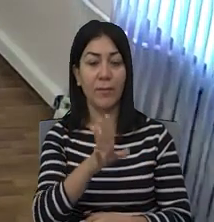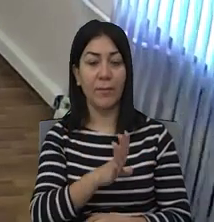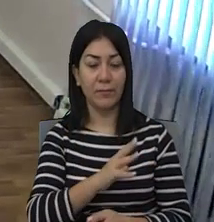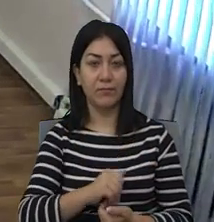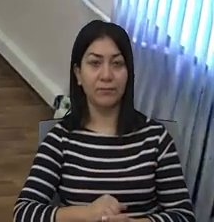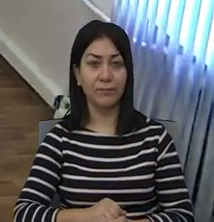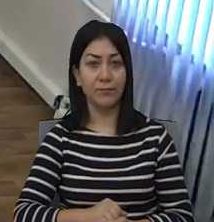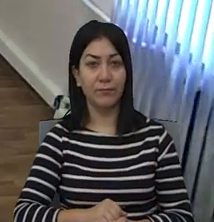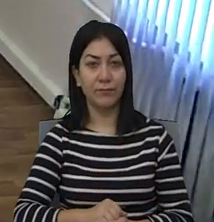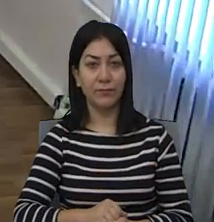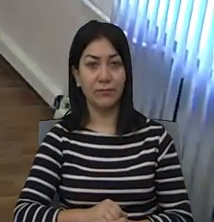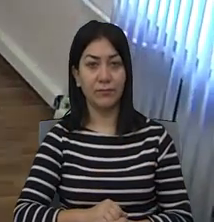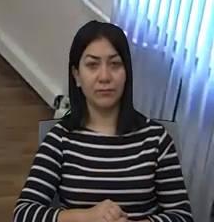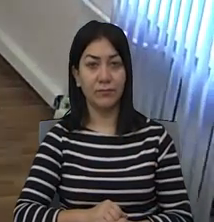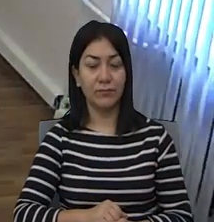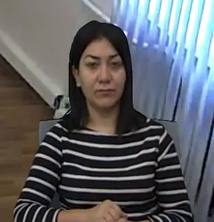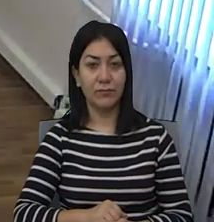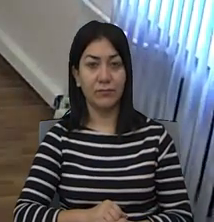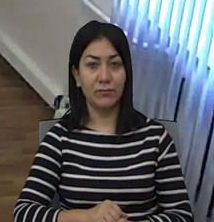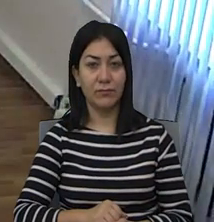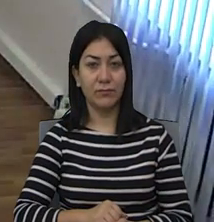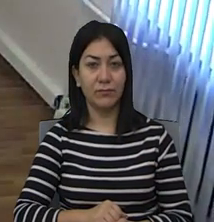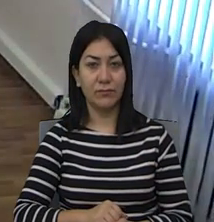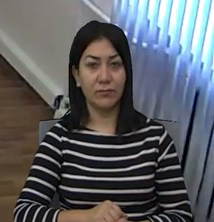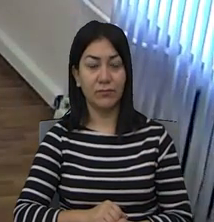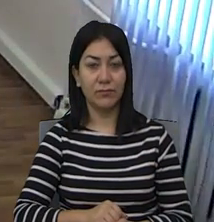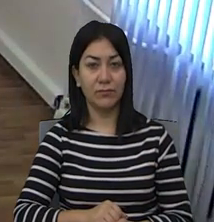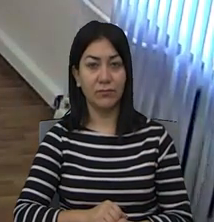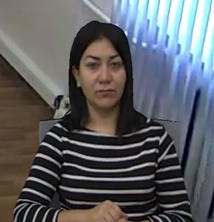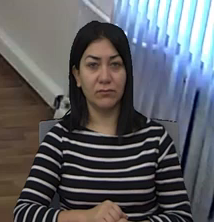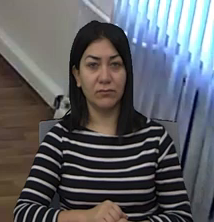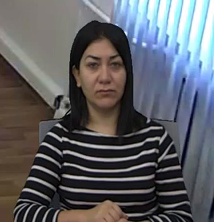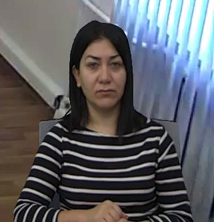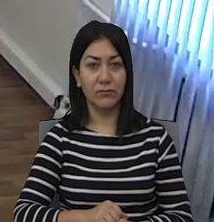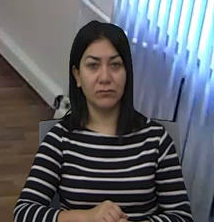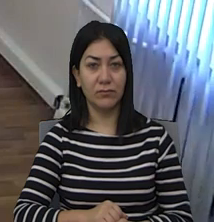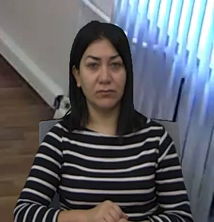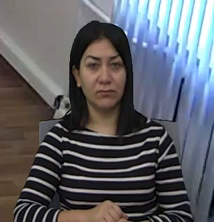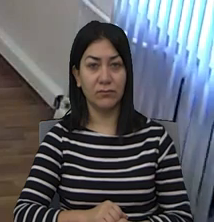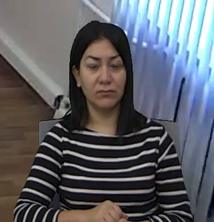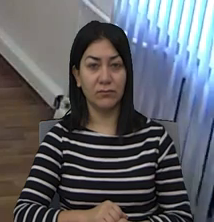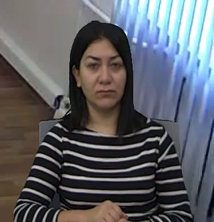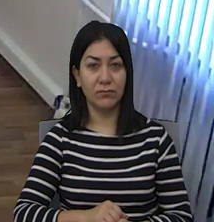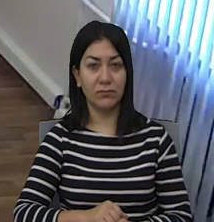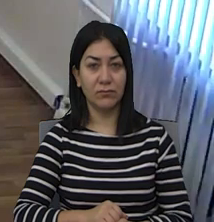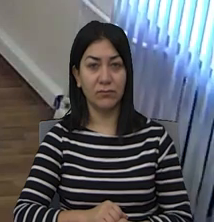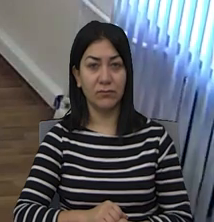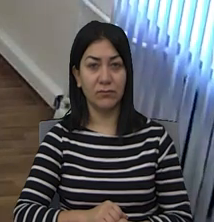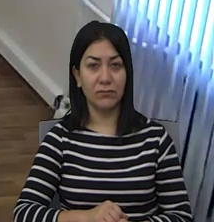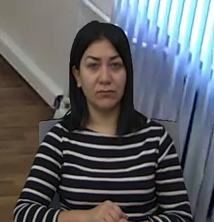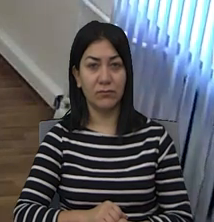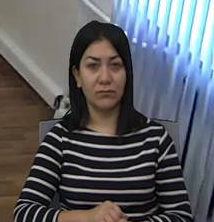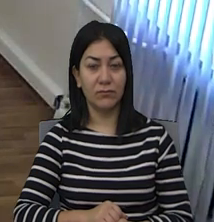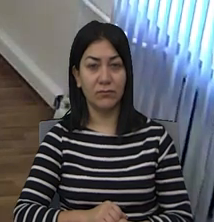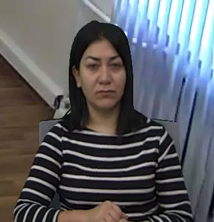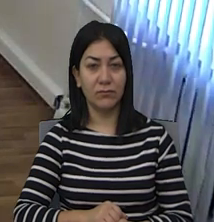The UK's Political Parties, Elections and Referendums Act, adopted in 2000, specifies party funding arrangements